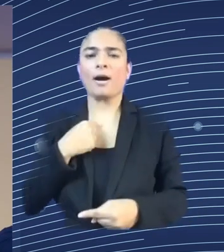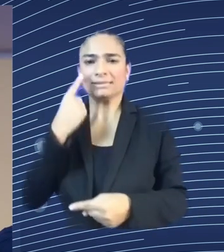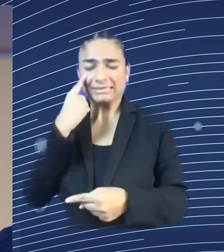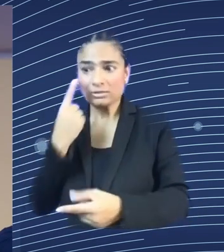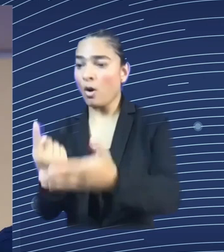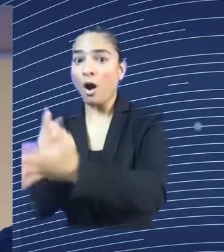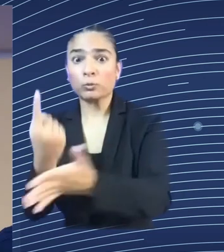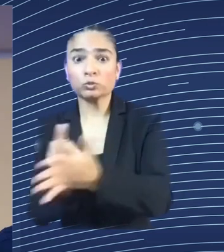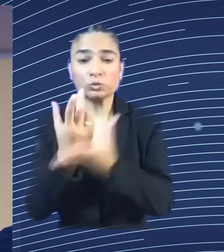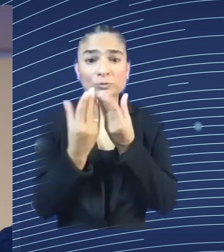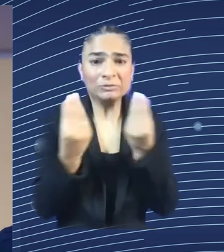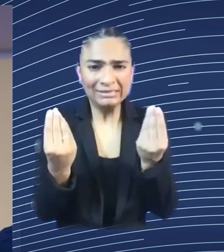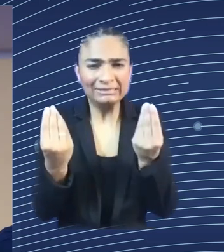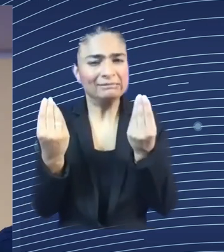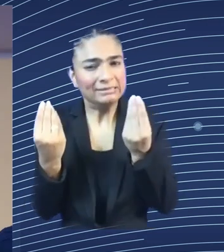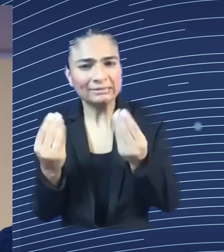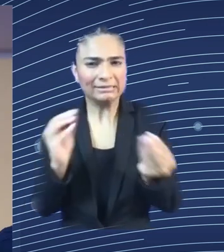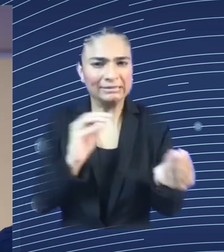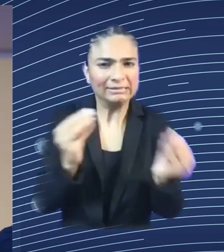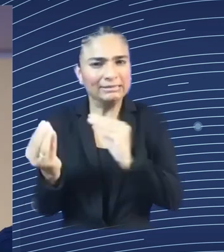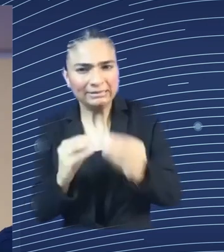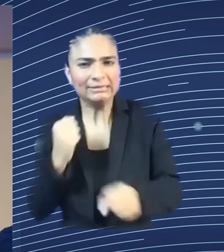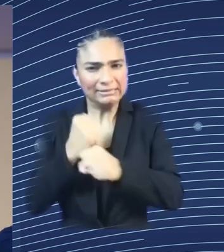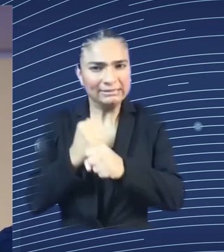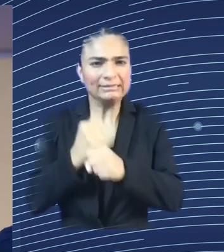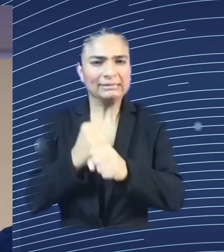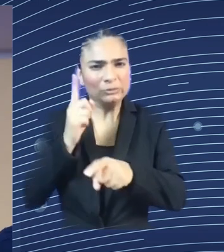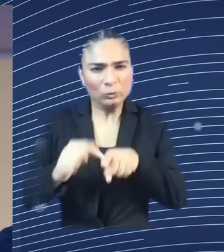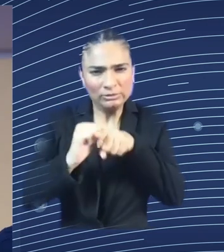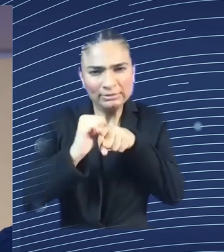but like I said, the risk is there anyway, even if we don't have AI.